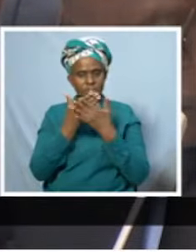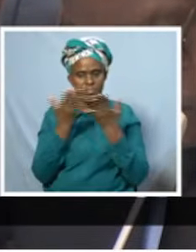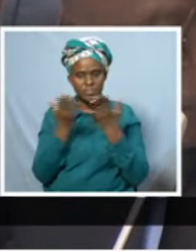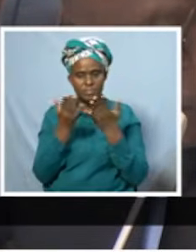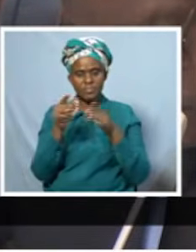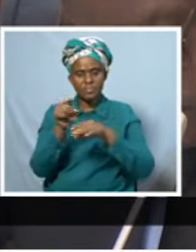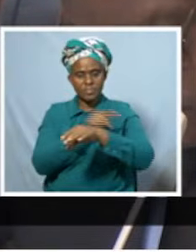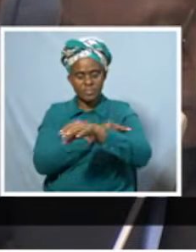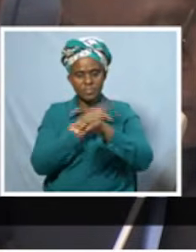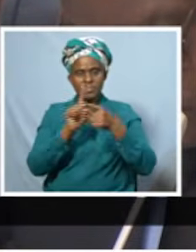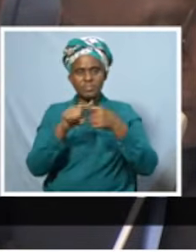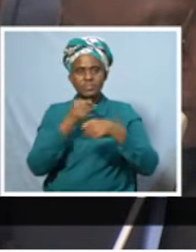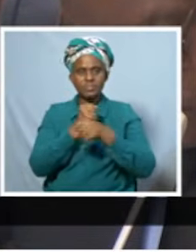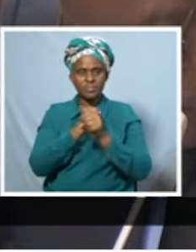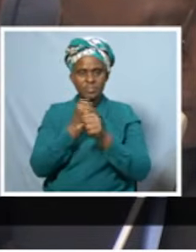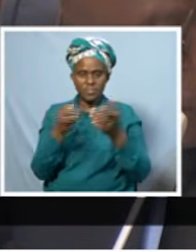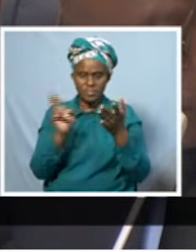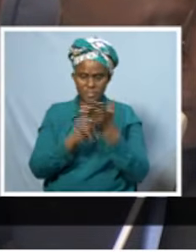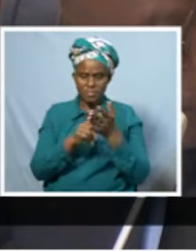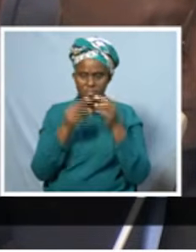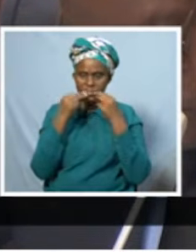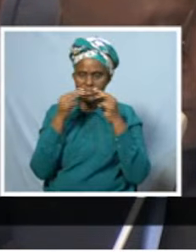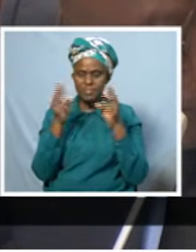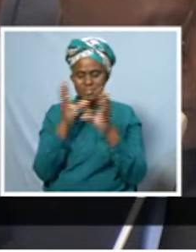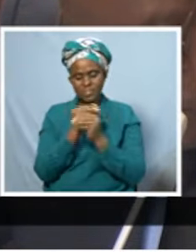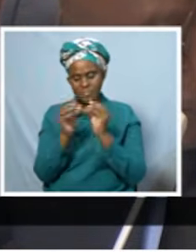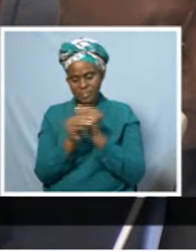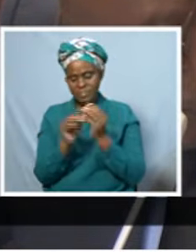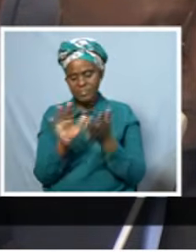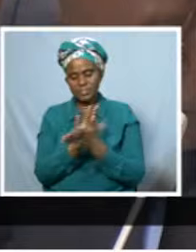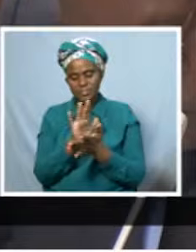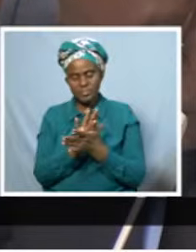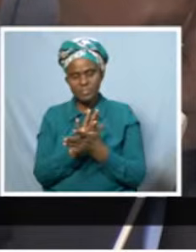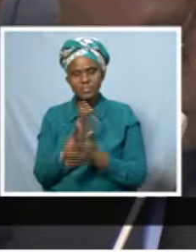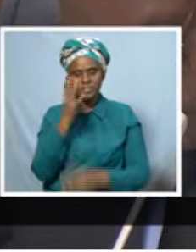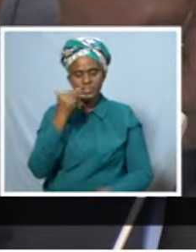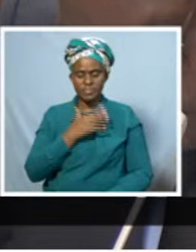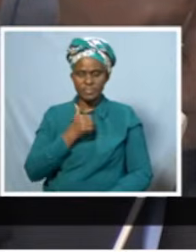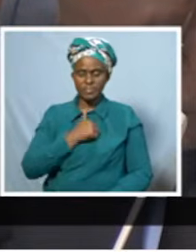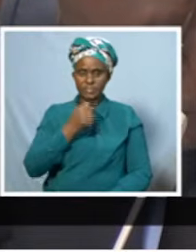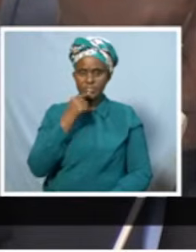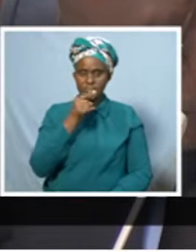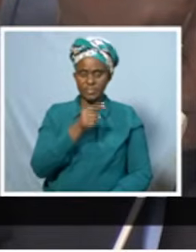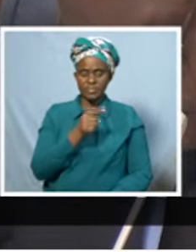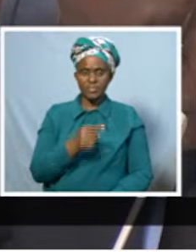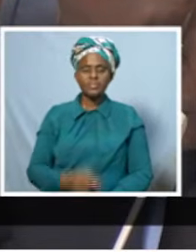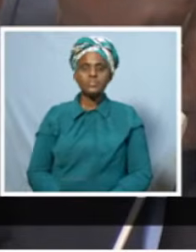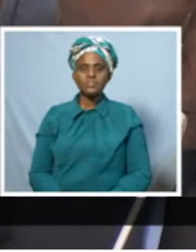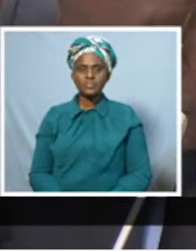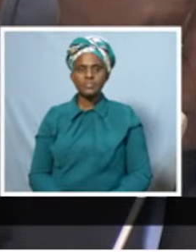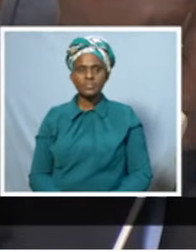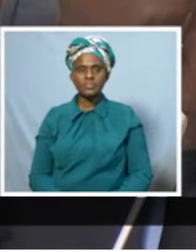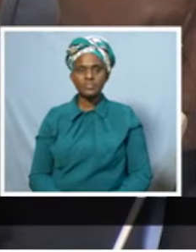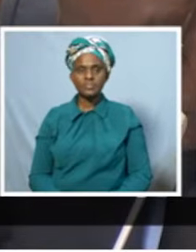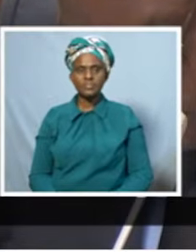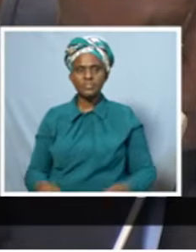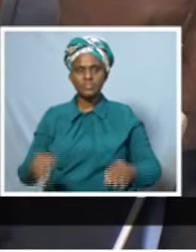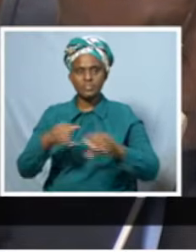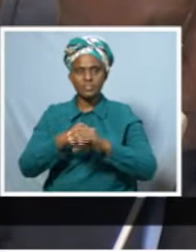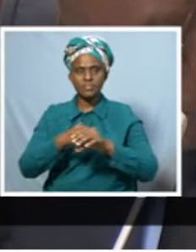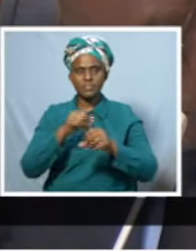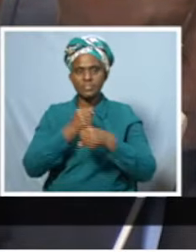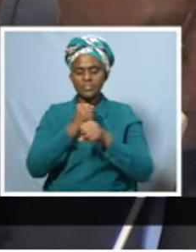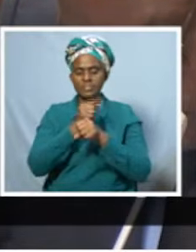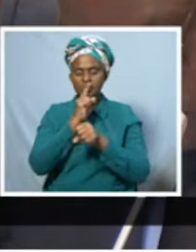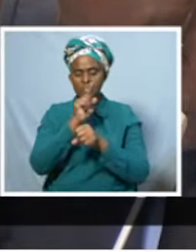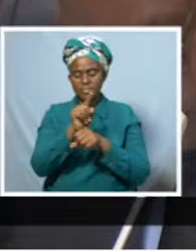take long to maybe submit the missing documents. That's why I'm saying we are in the process of engaging them to ensure